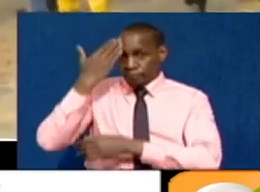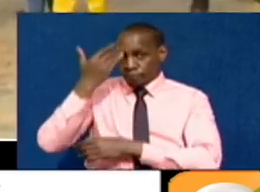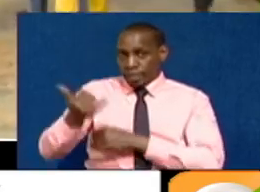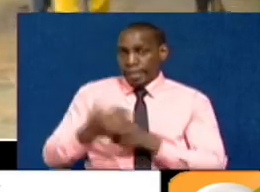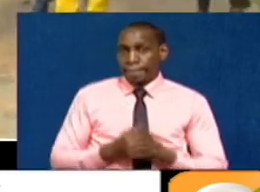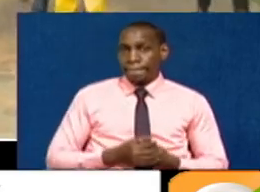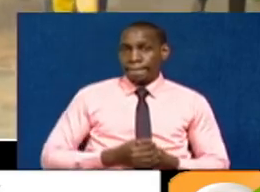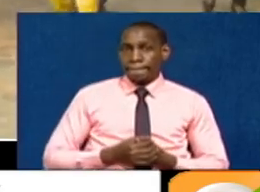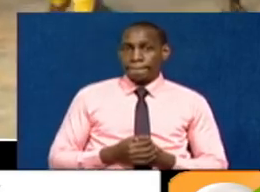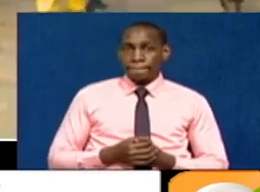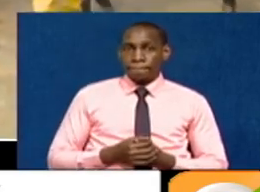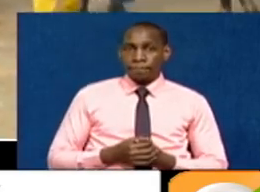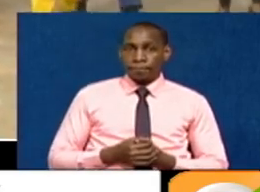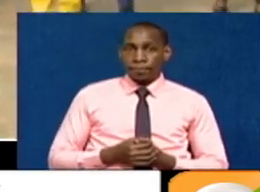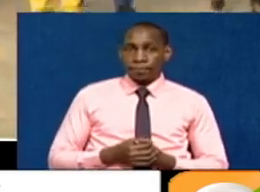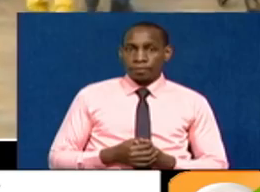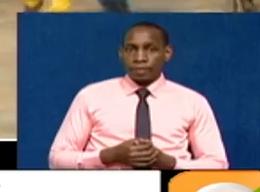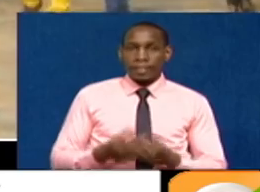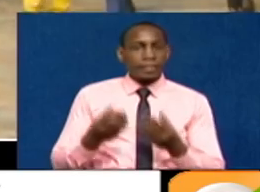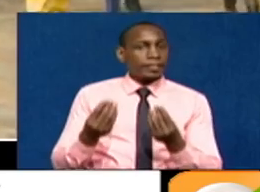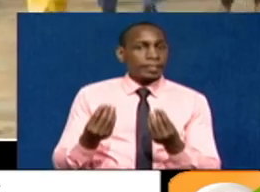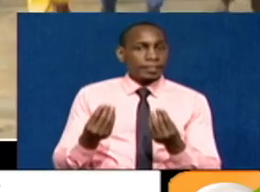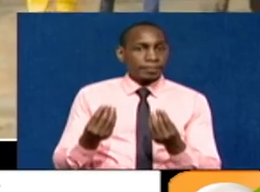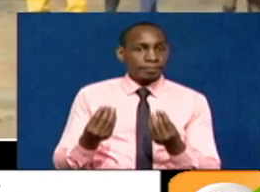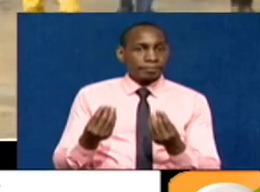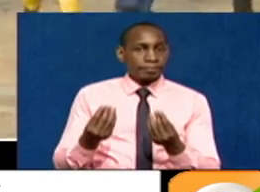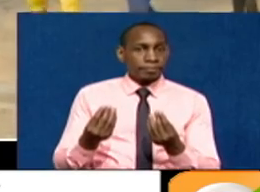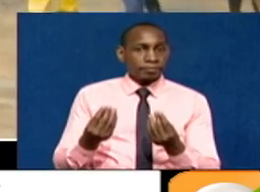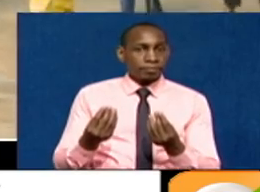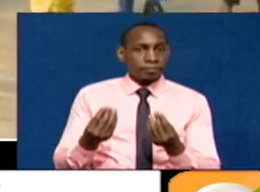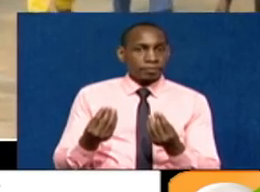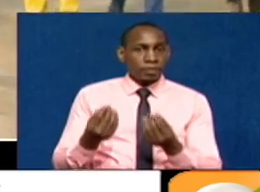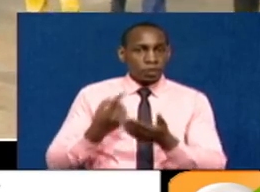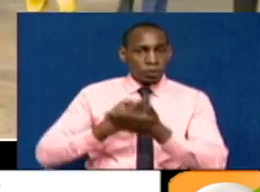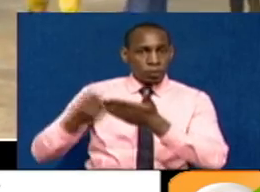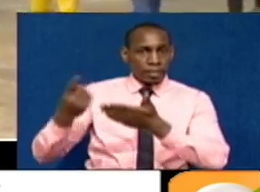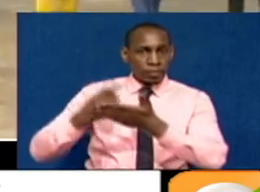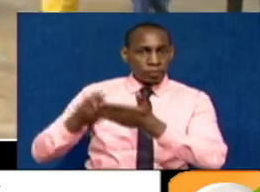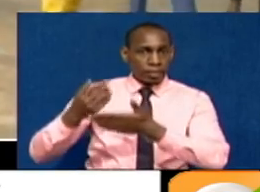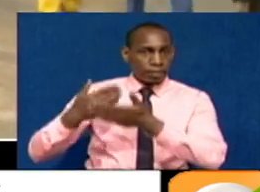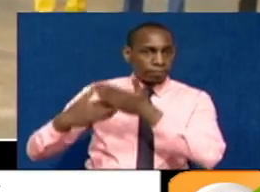of the of one simple thing. In the weeks that preceded